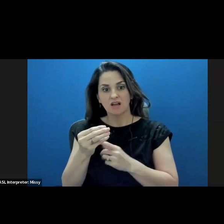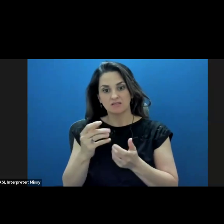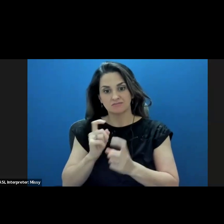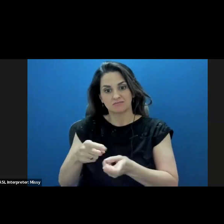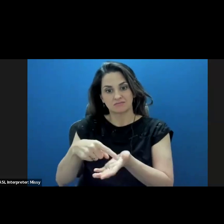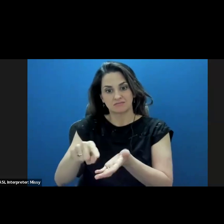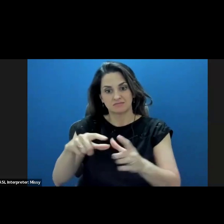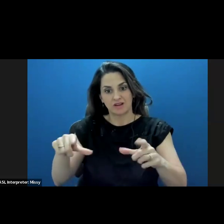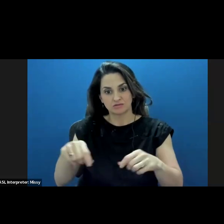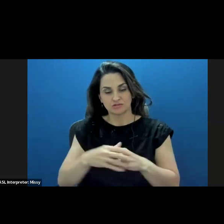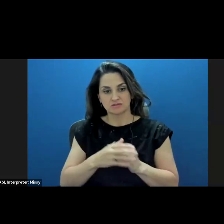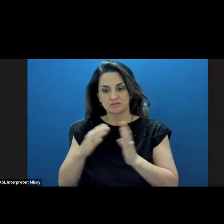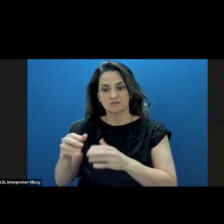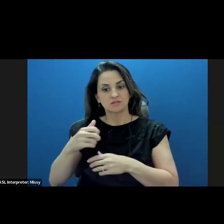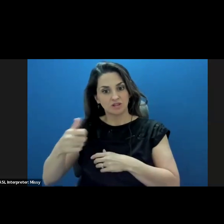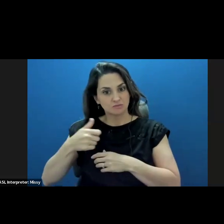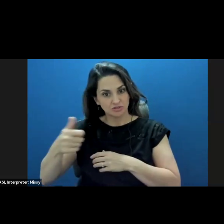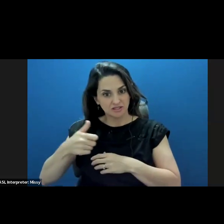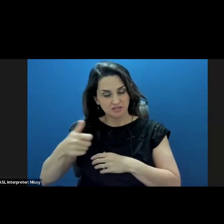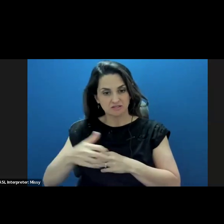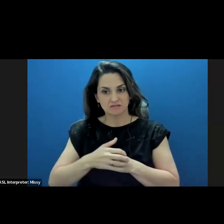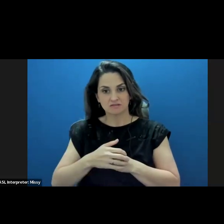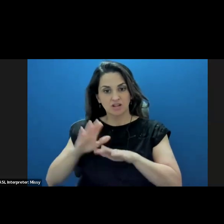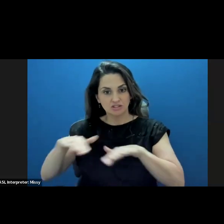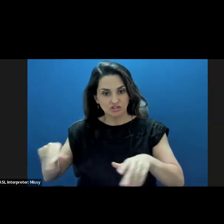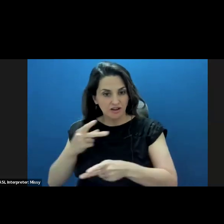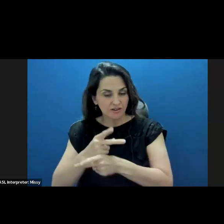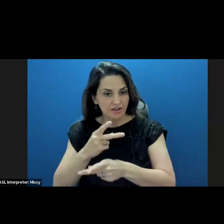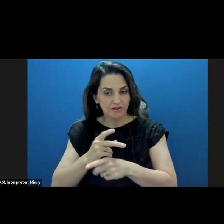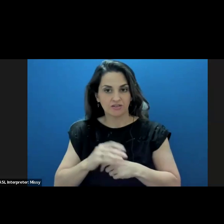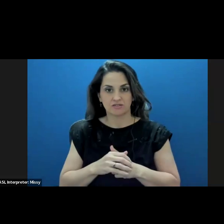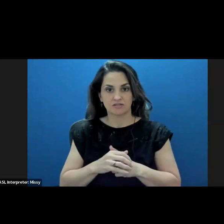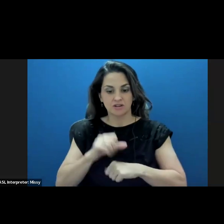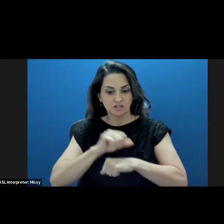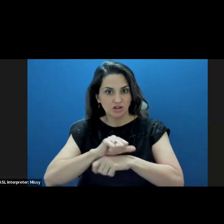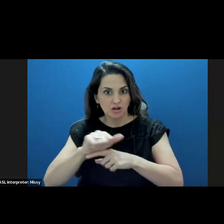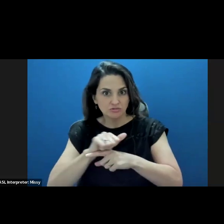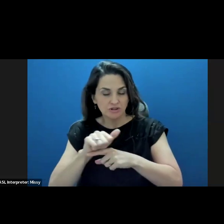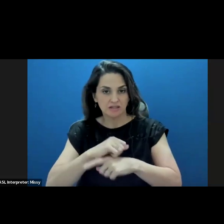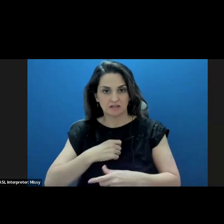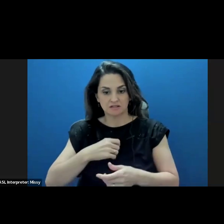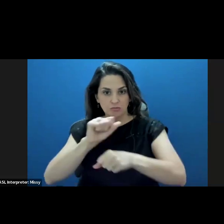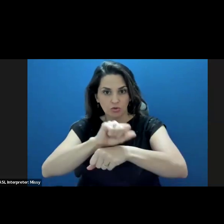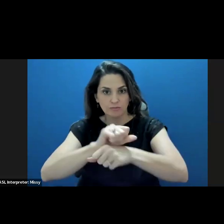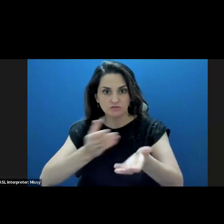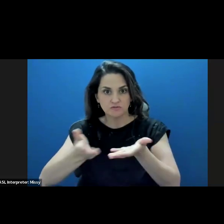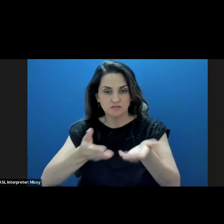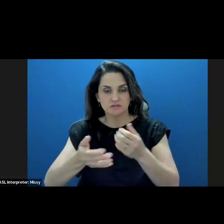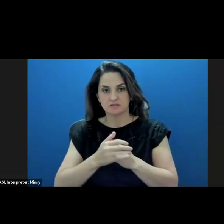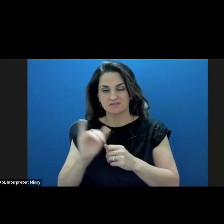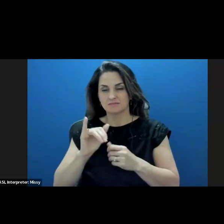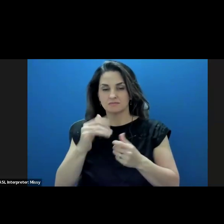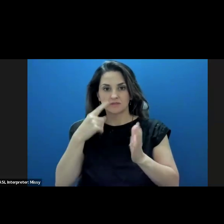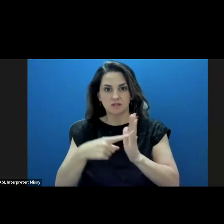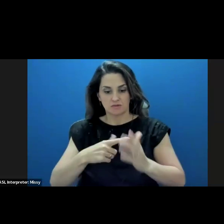vouchers, transportation, childcare, job training and employment services, including life